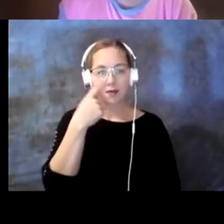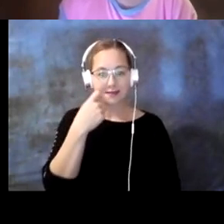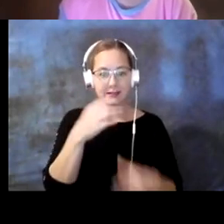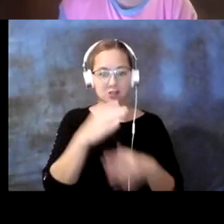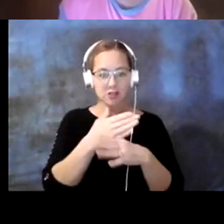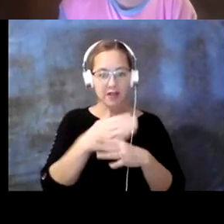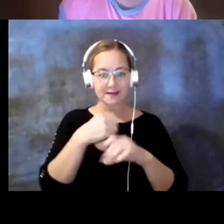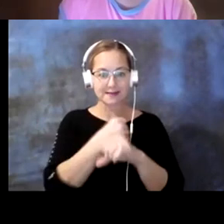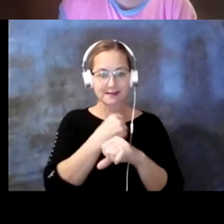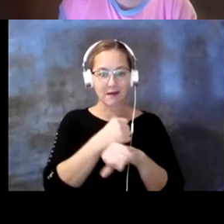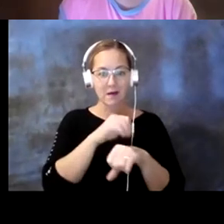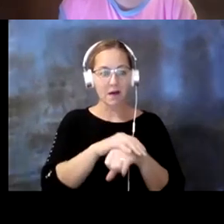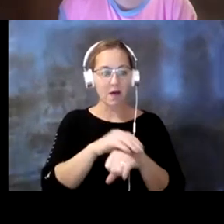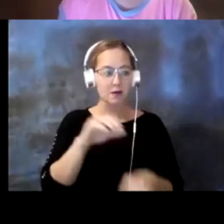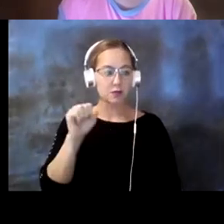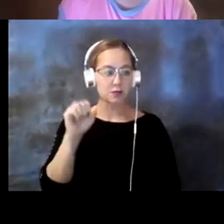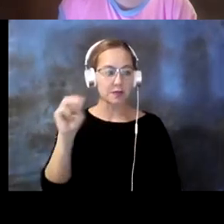social media